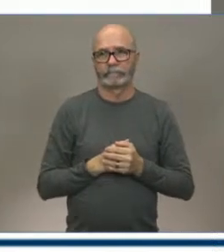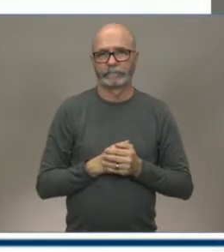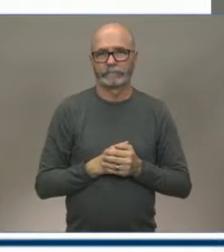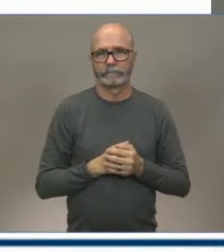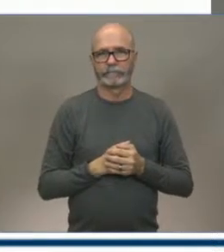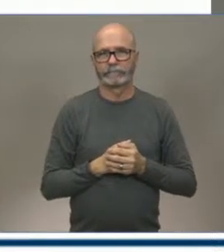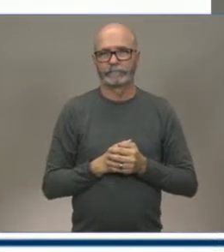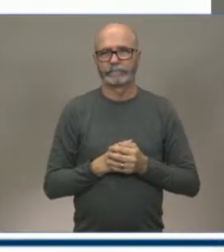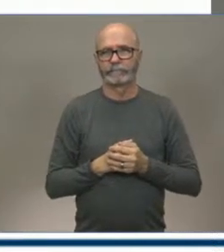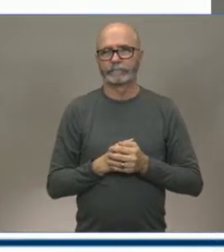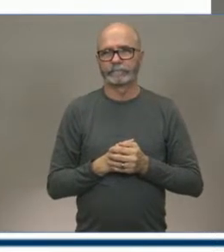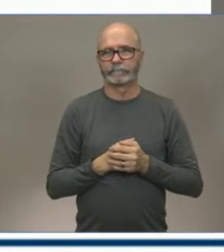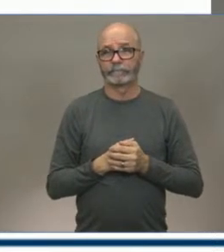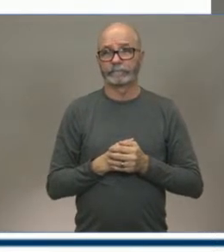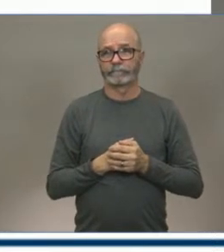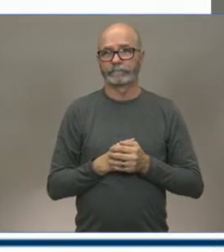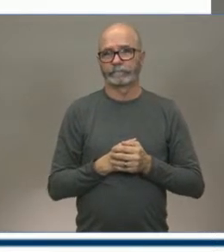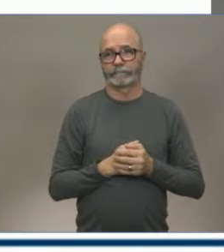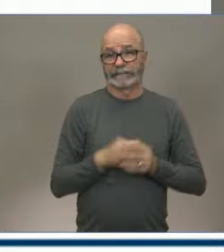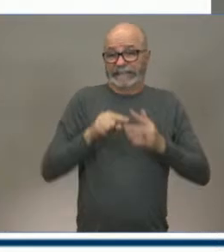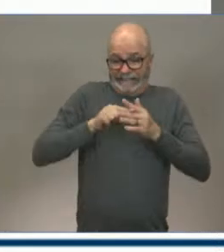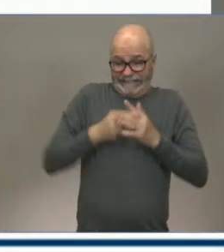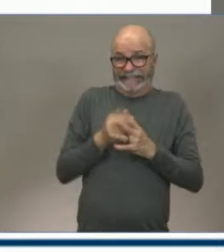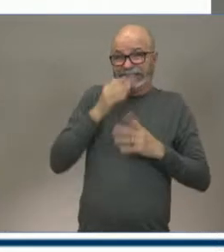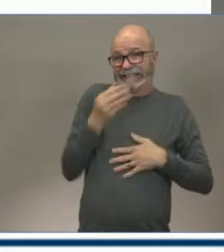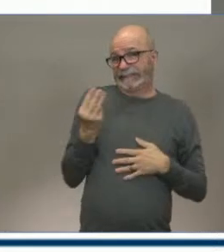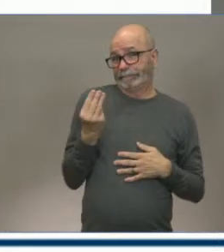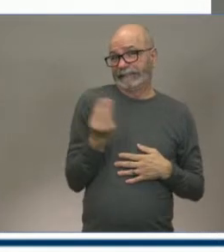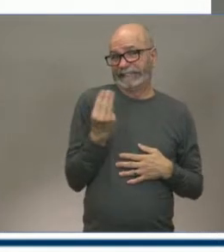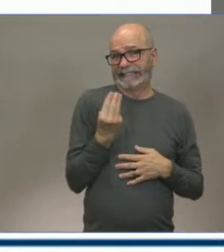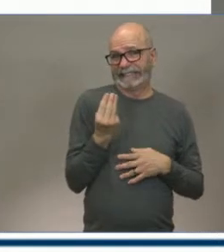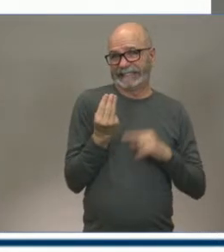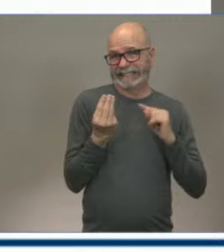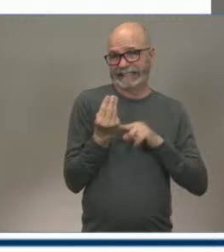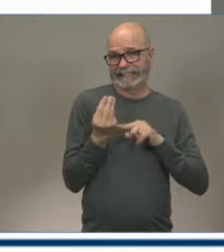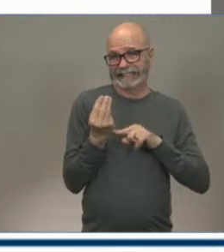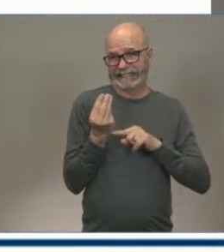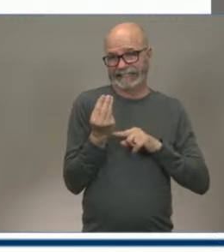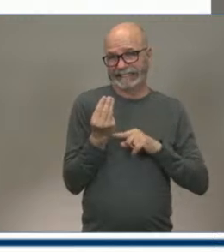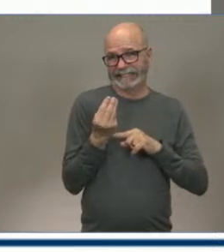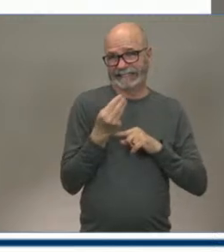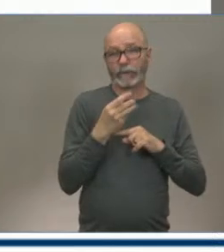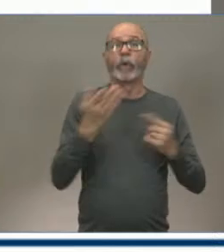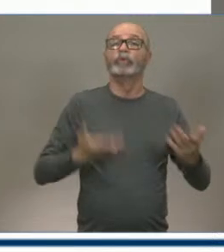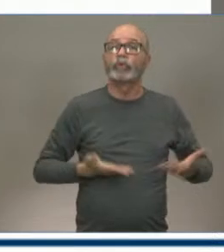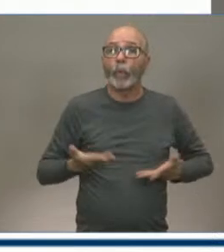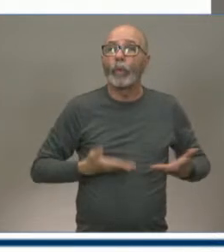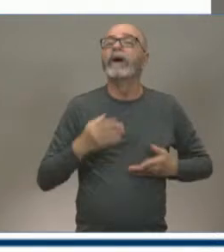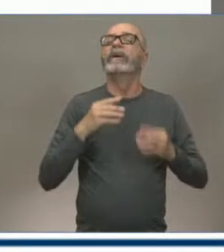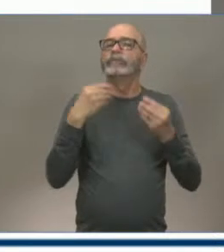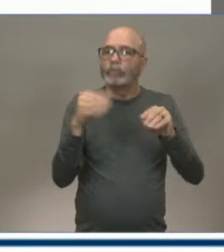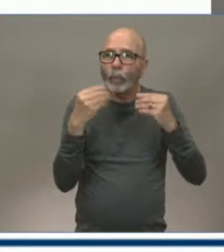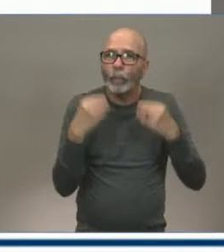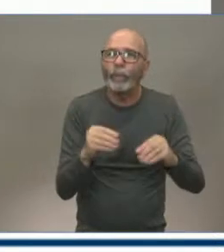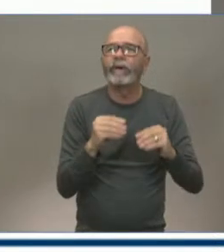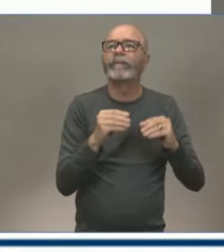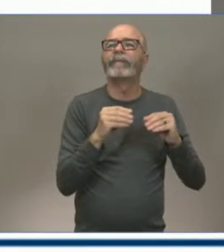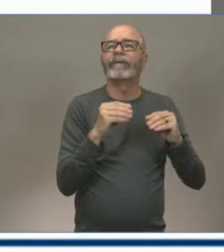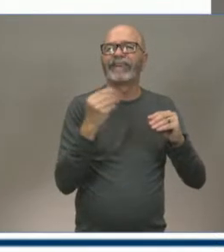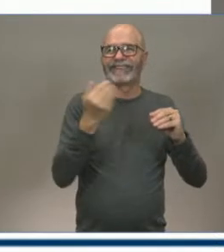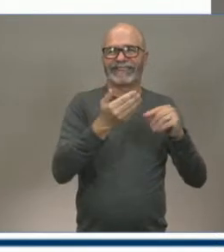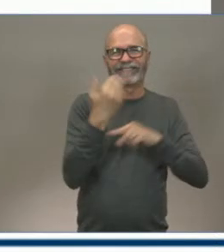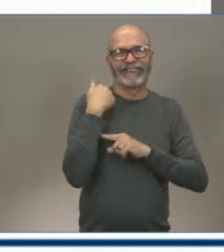Also, starting on Monday, retail operators can increase the number of customers from 25 to 50% of